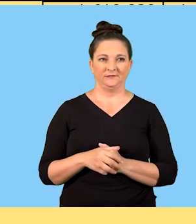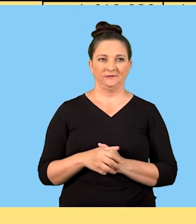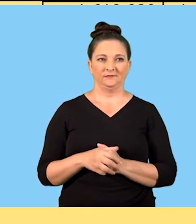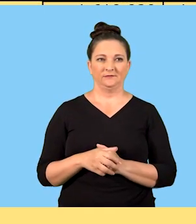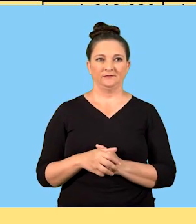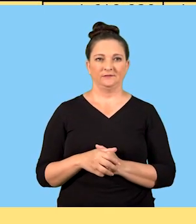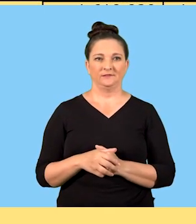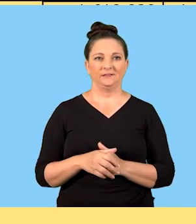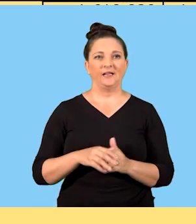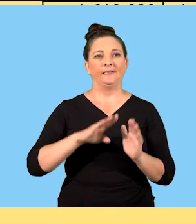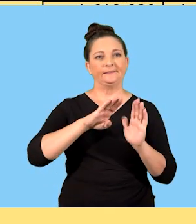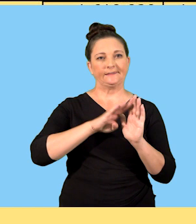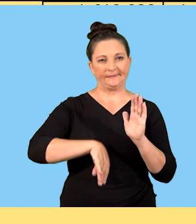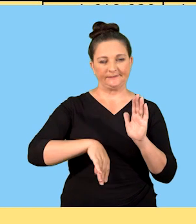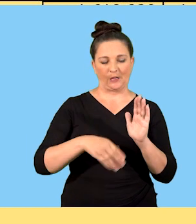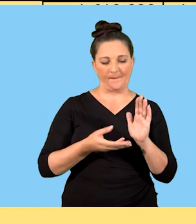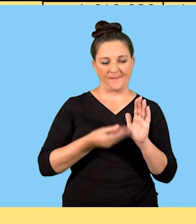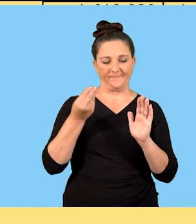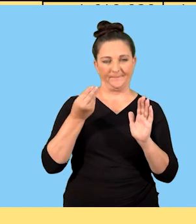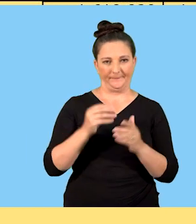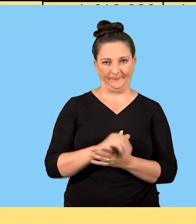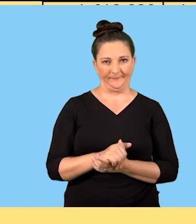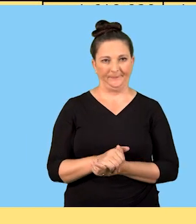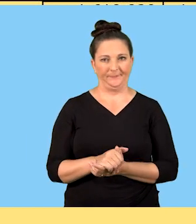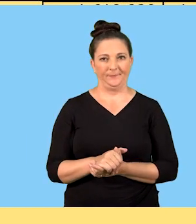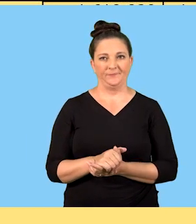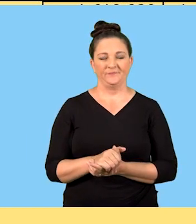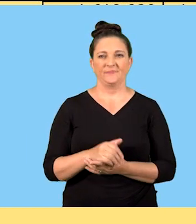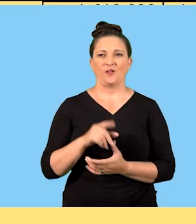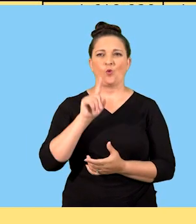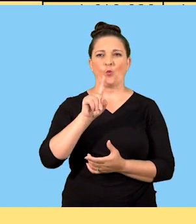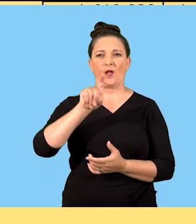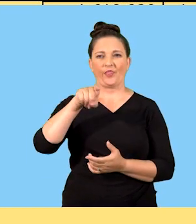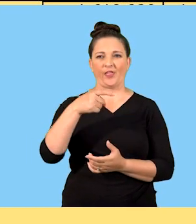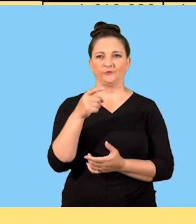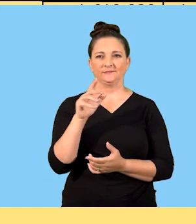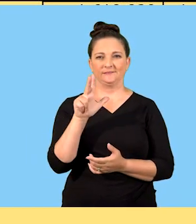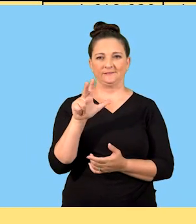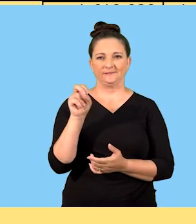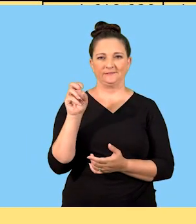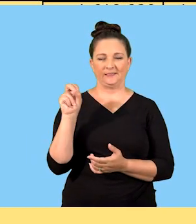amount is discount received. Your discount received is